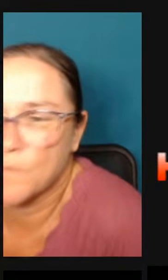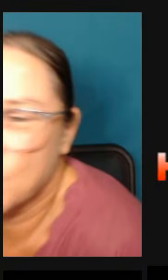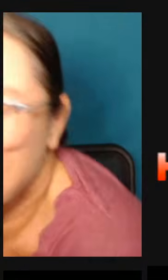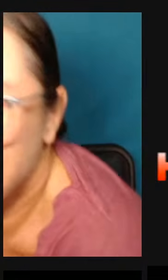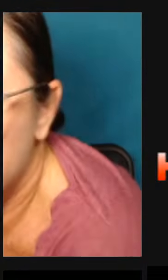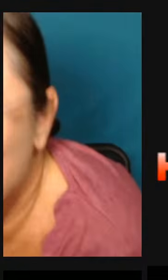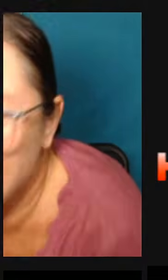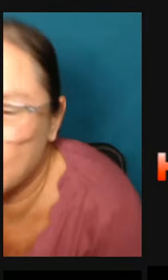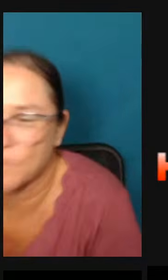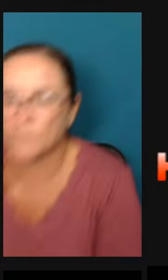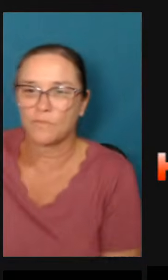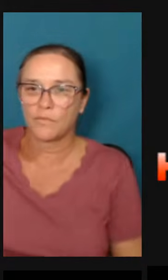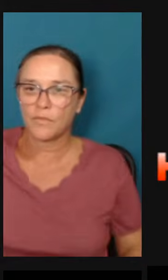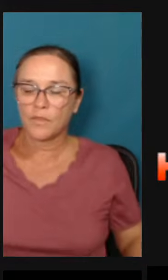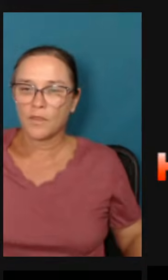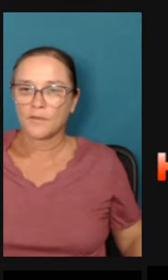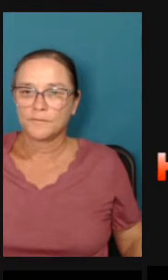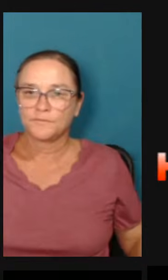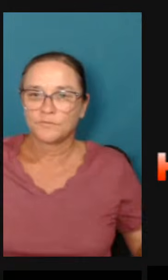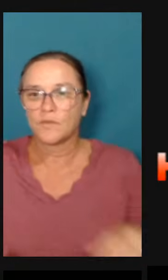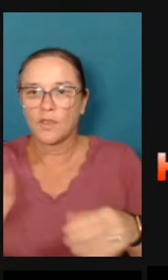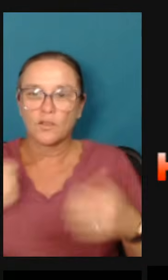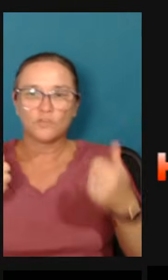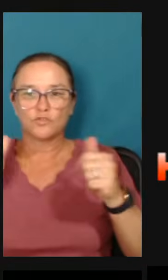want to get out of there quickly.